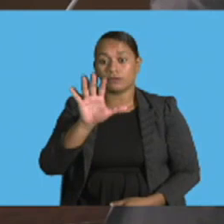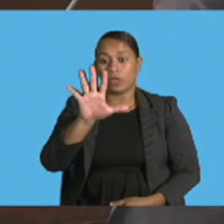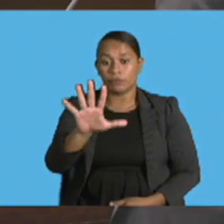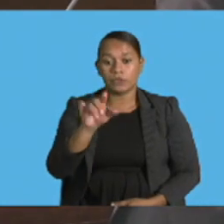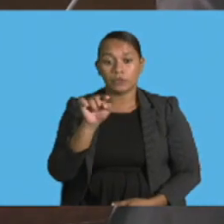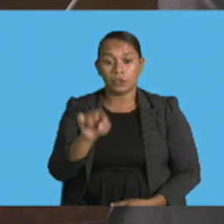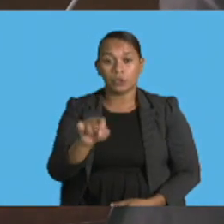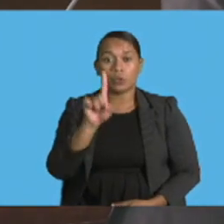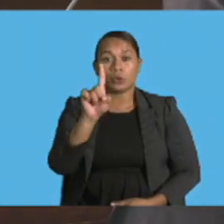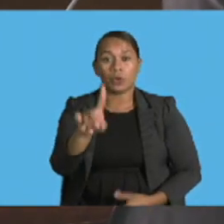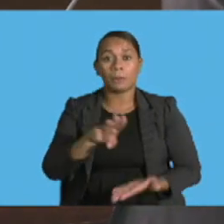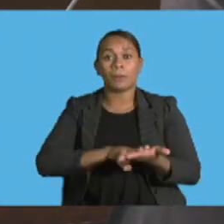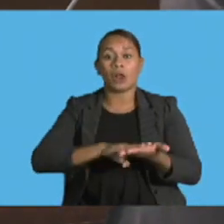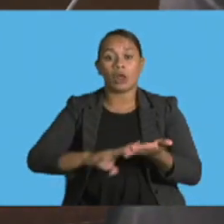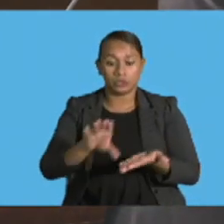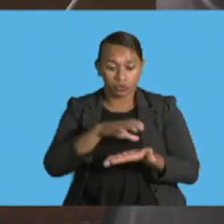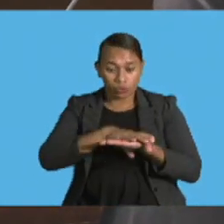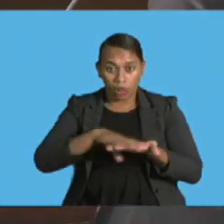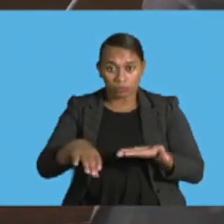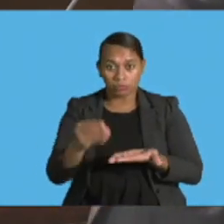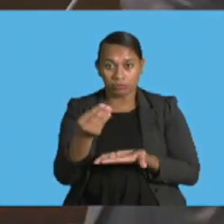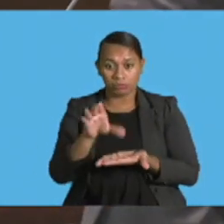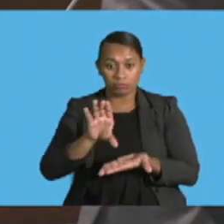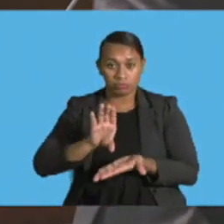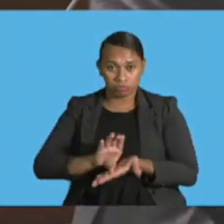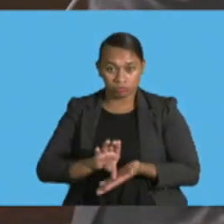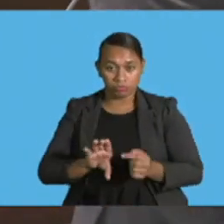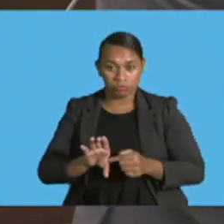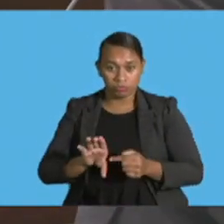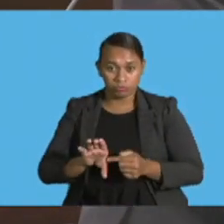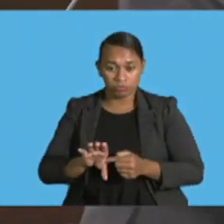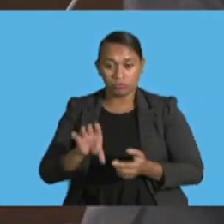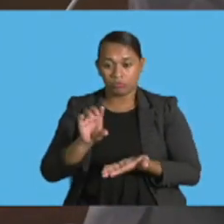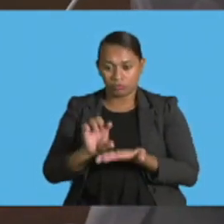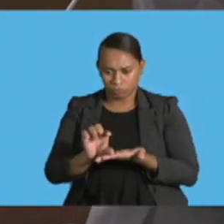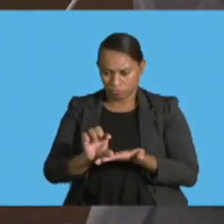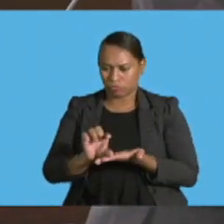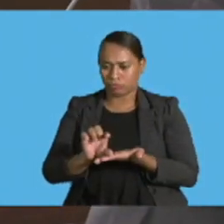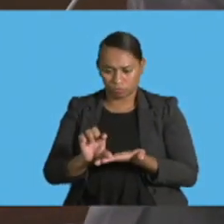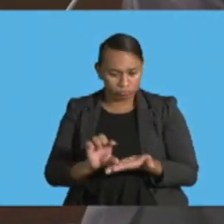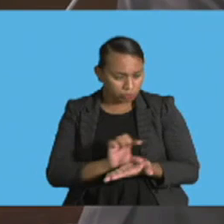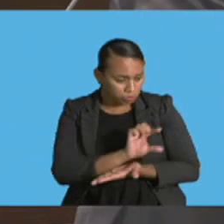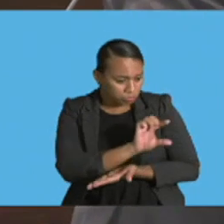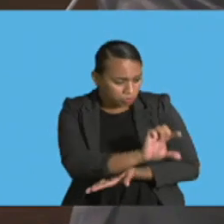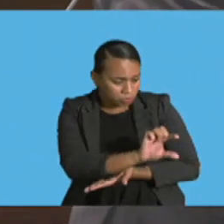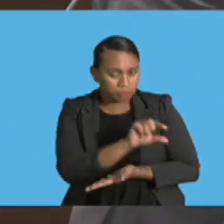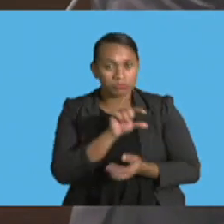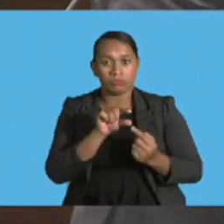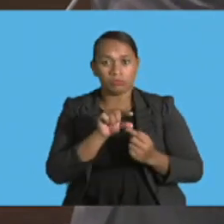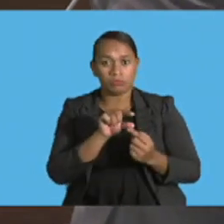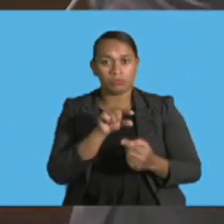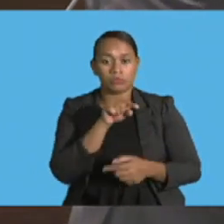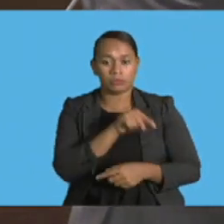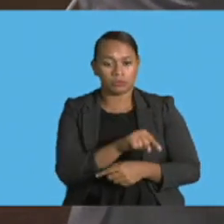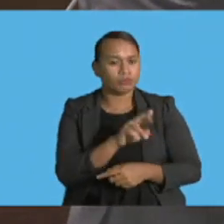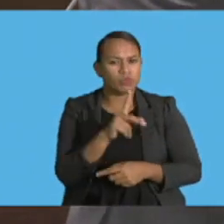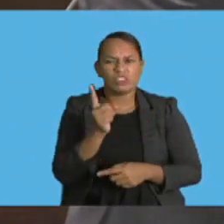$65.1 million capital expenditure has been allocated specifically to address issues related to